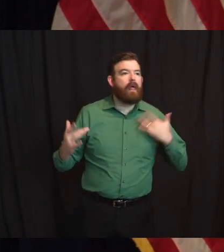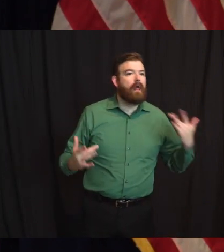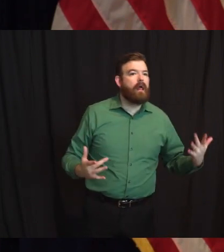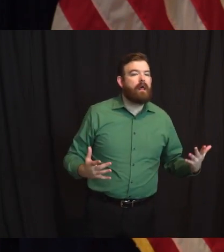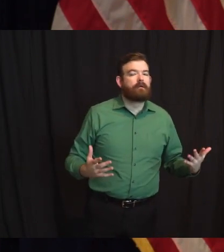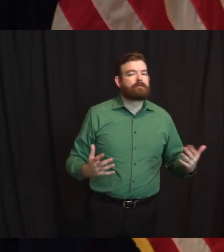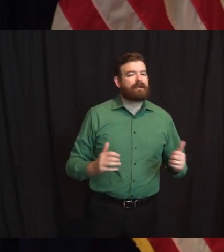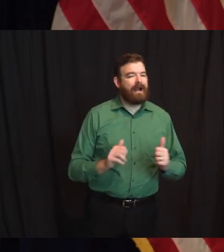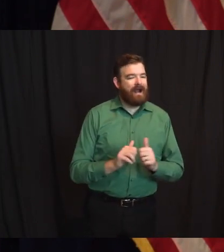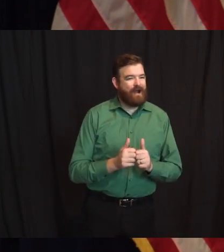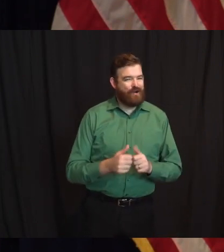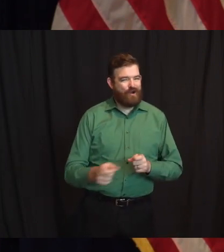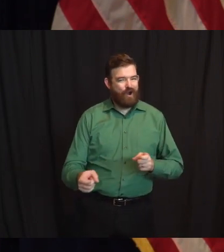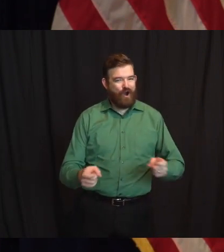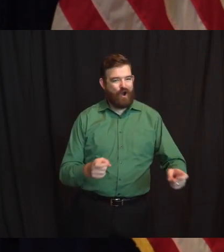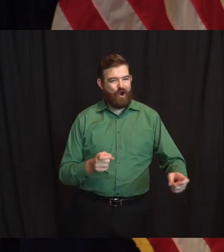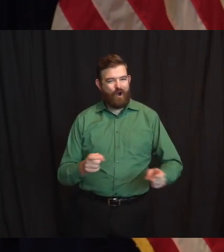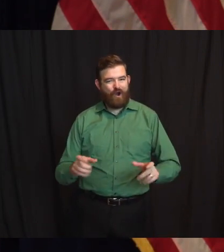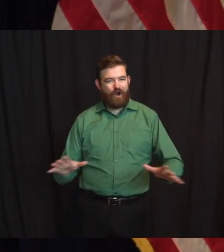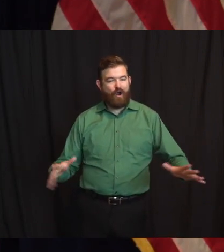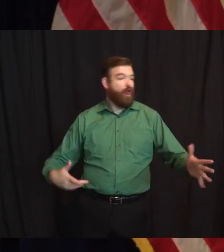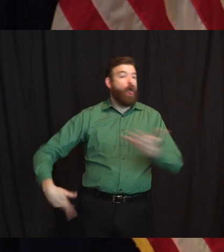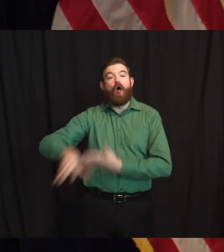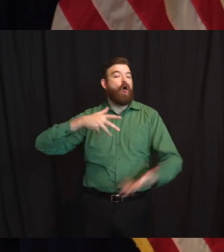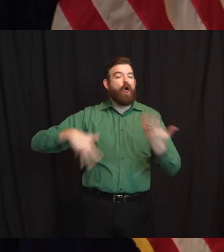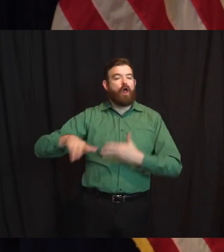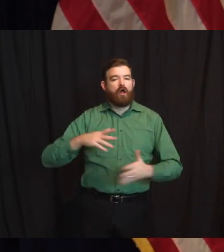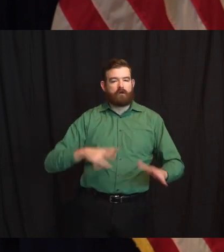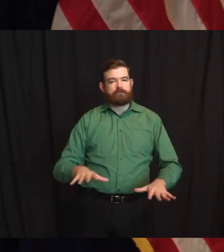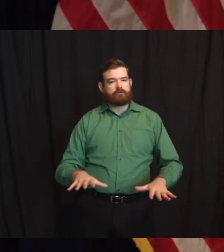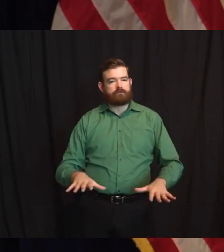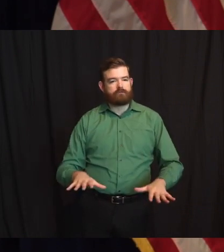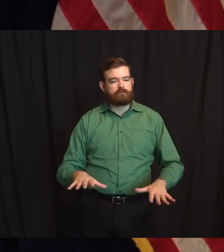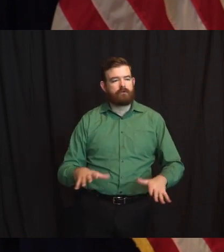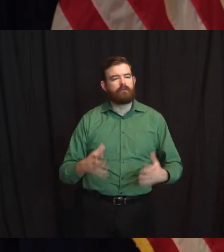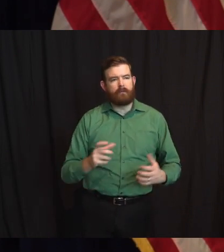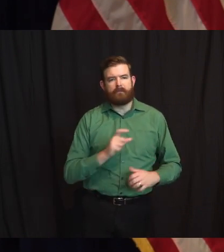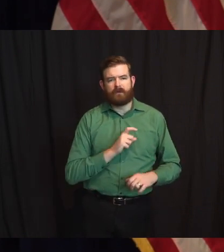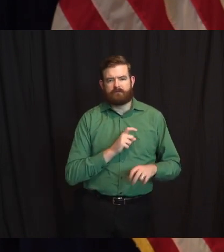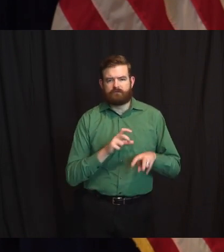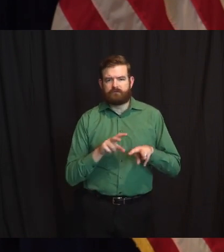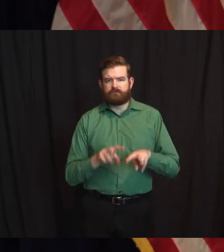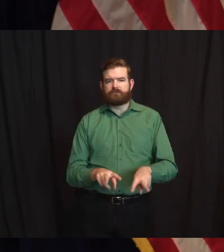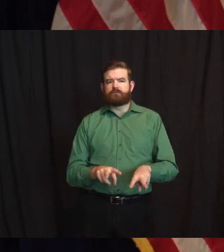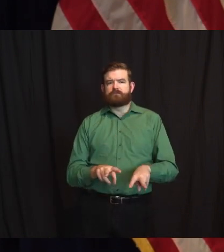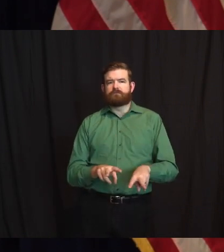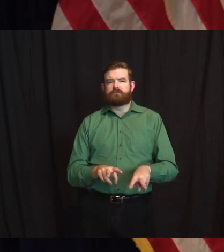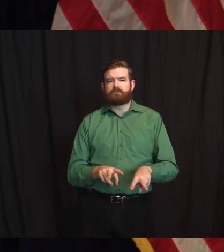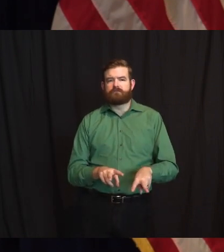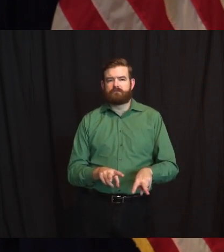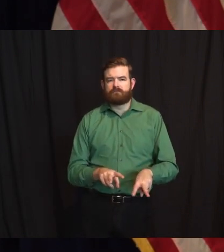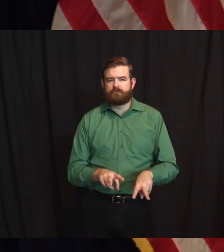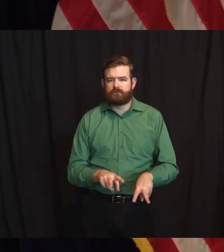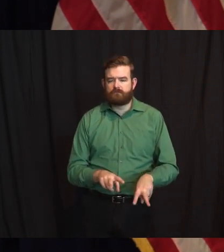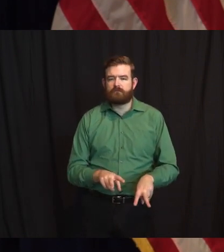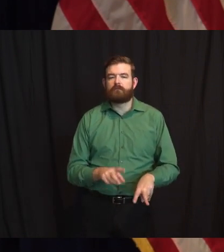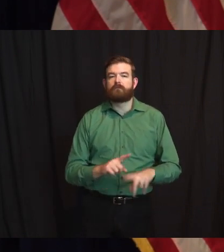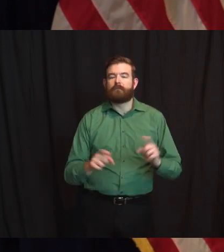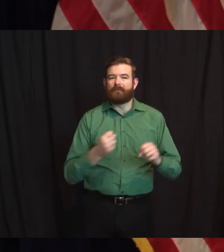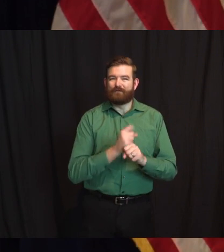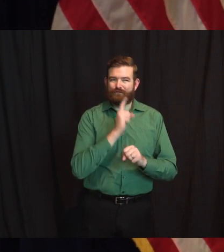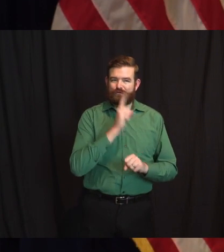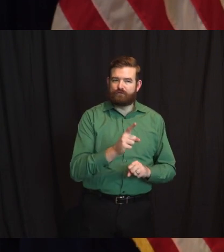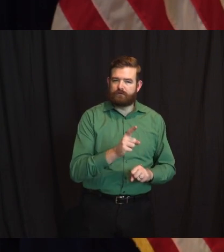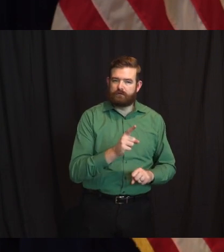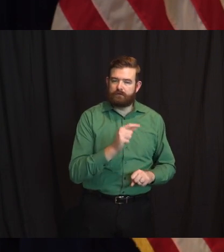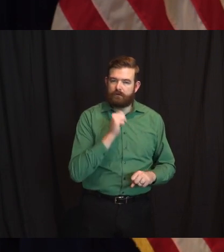in a way where we're enforcing that we're not putting our law enforcement or other folks into harm's way. I read an article today about